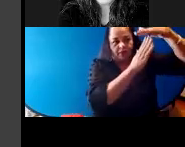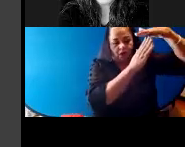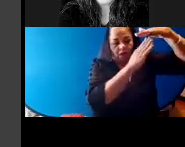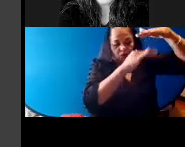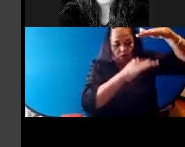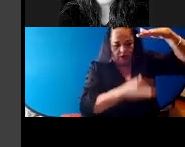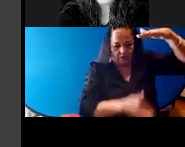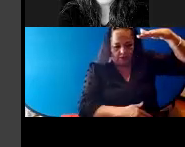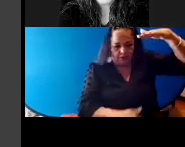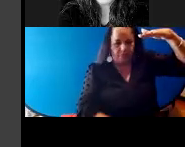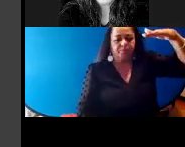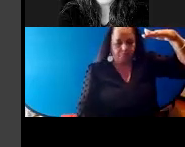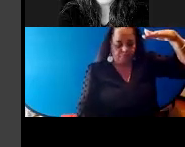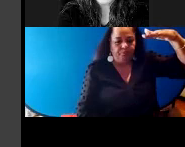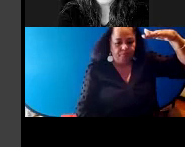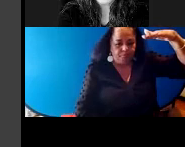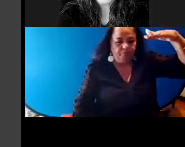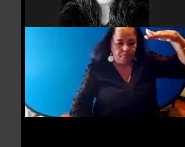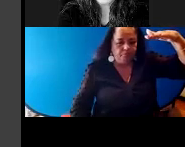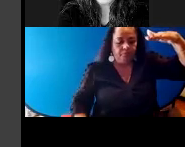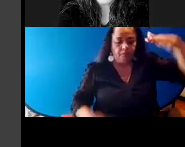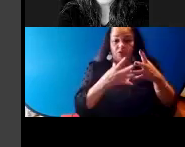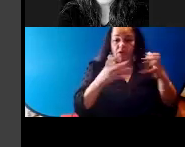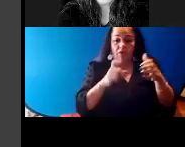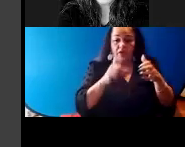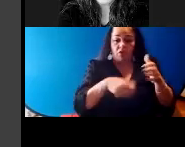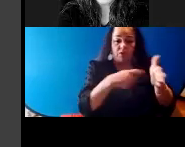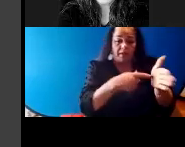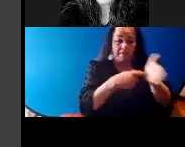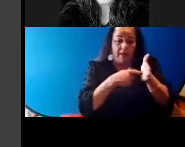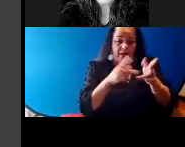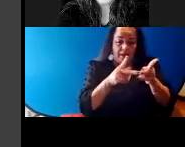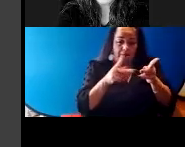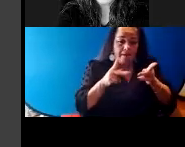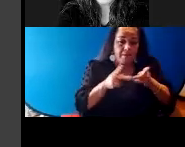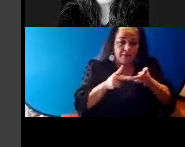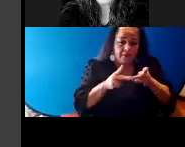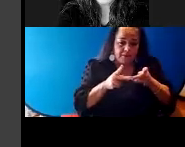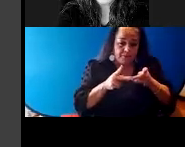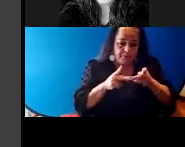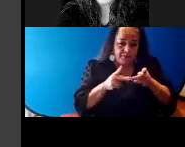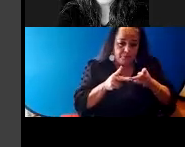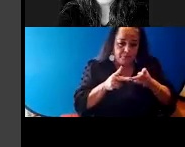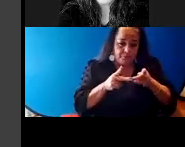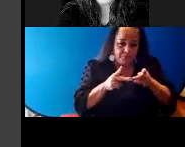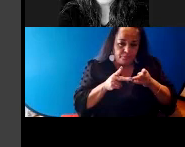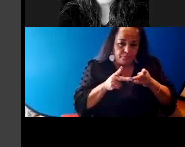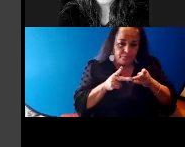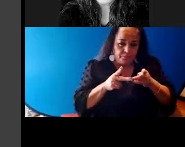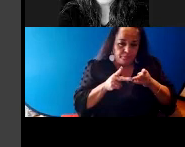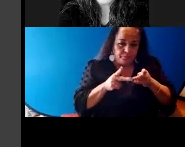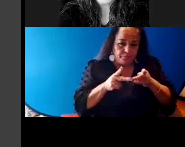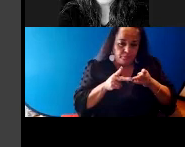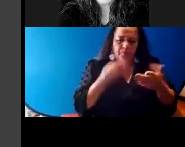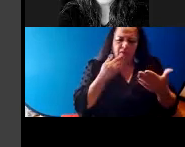support. We found that in a lot of those mandated places where there's mandates to do something, right? That's often, in theory, a good